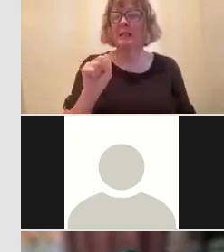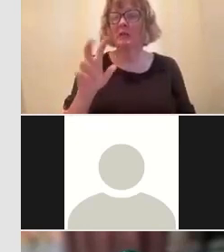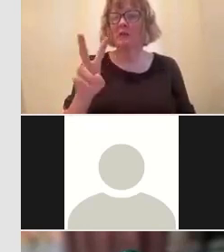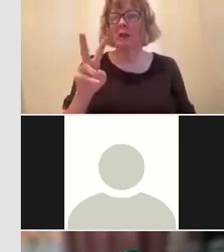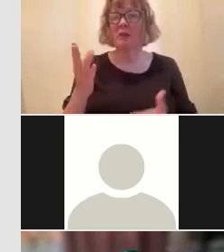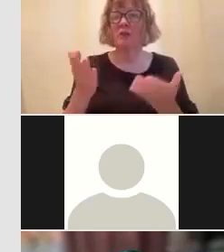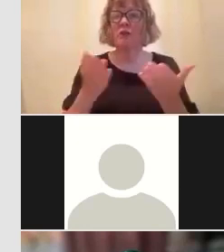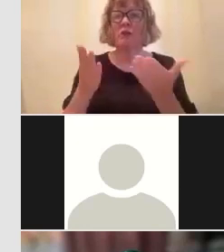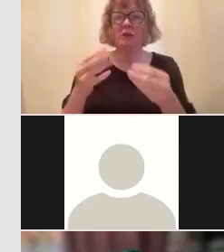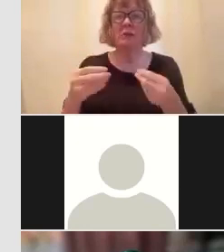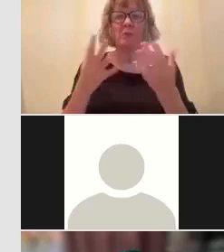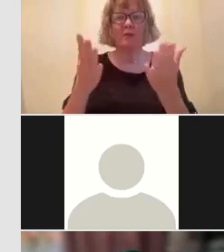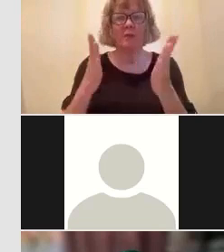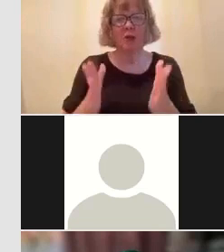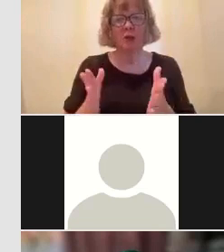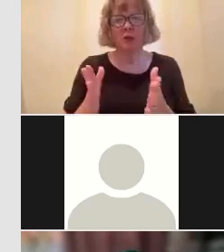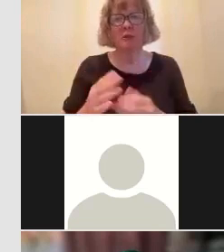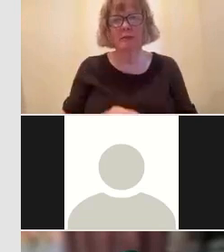Service Providers.